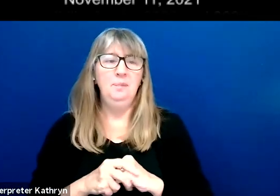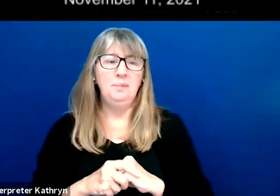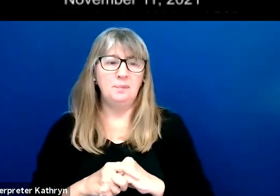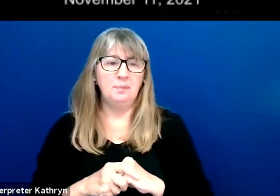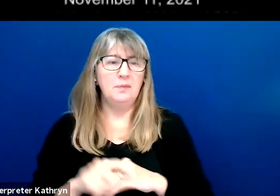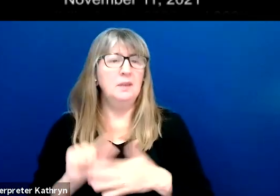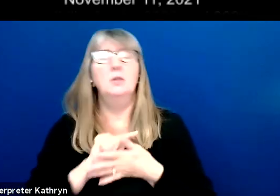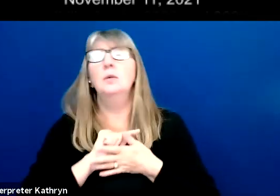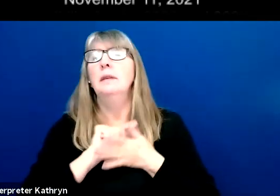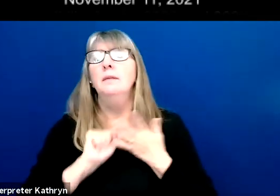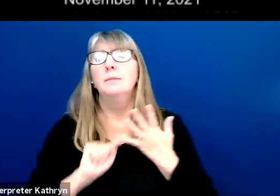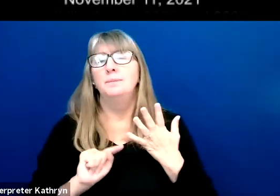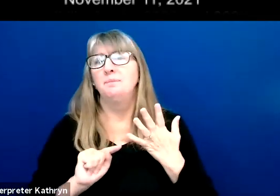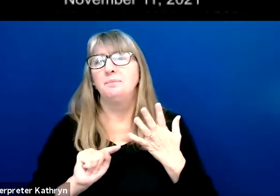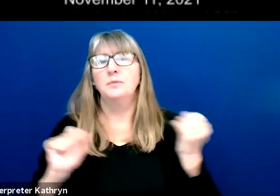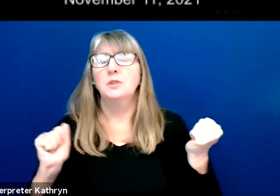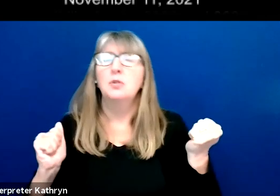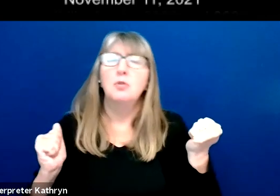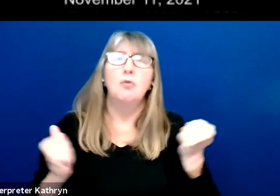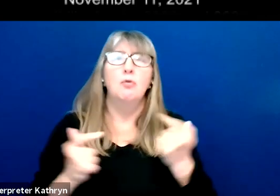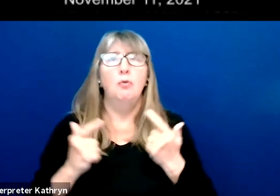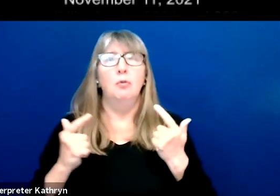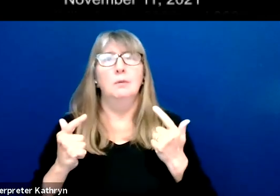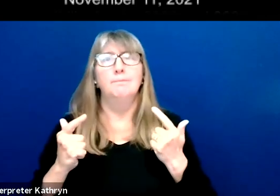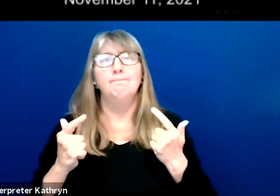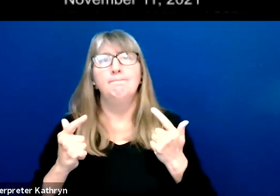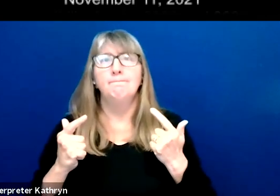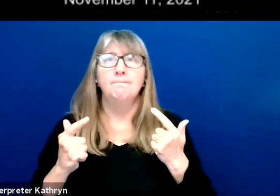these are all part of the